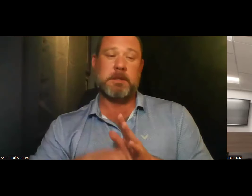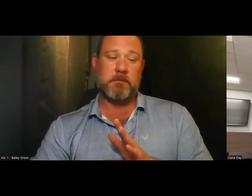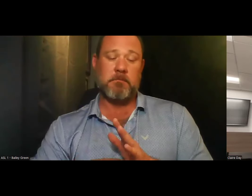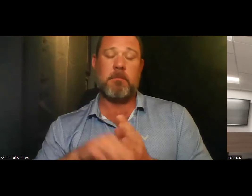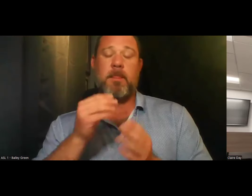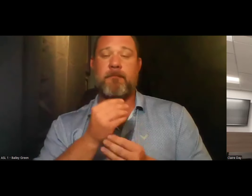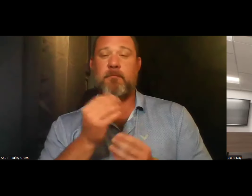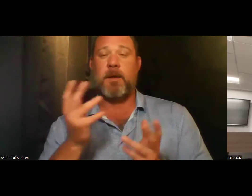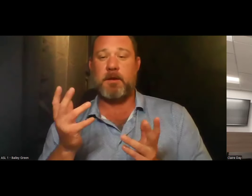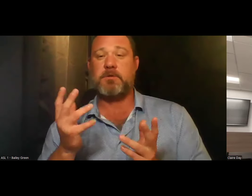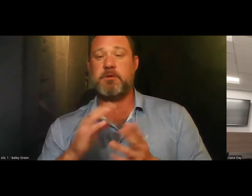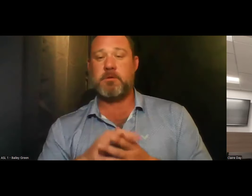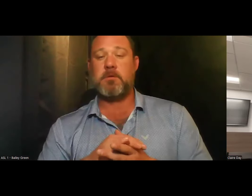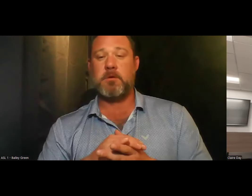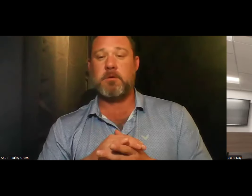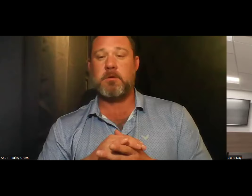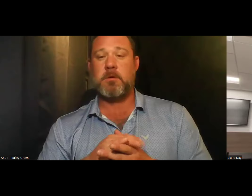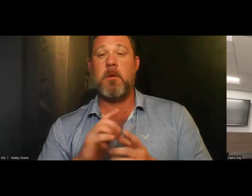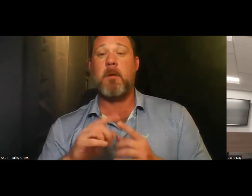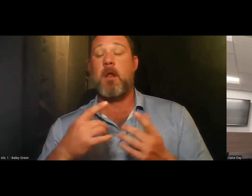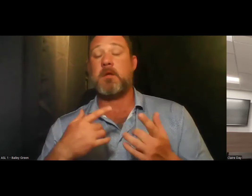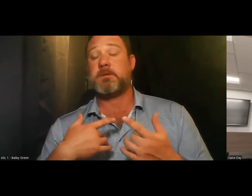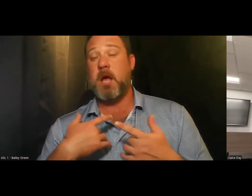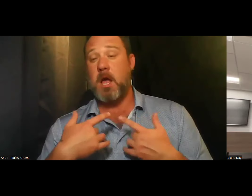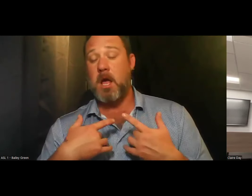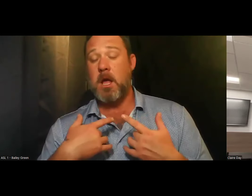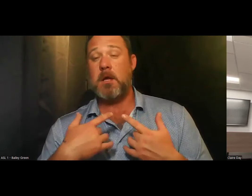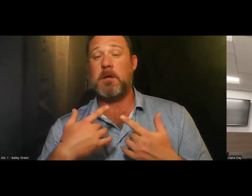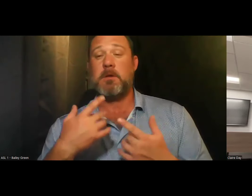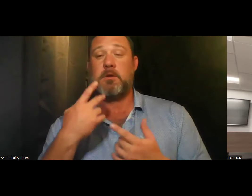data. But it was exciting to see that